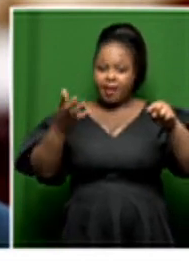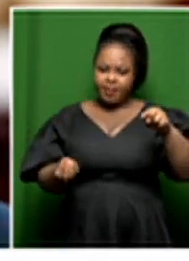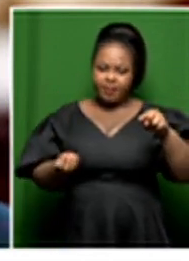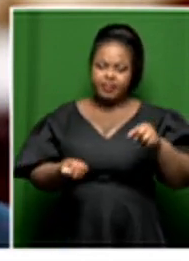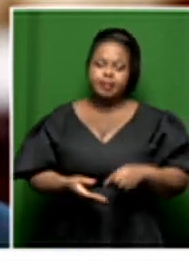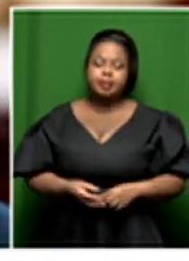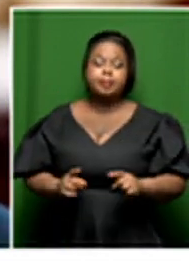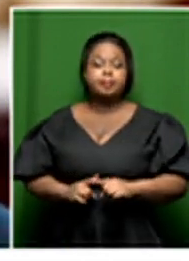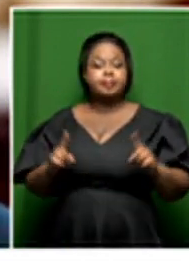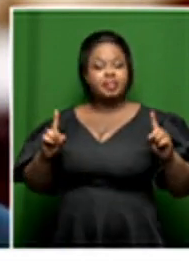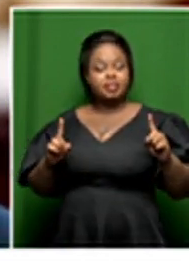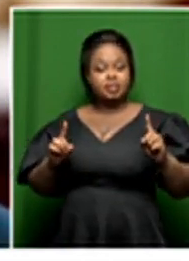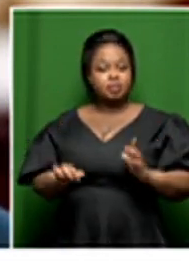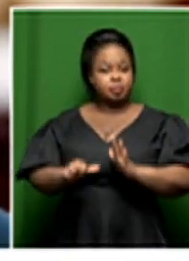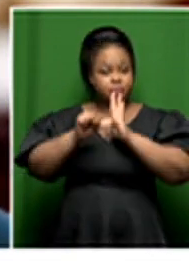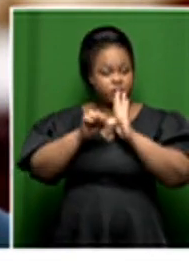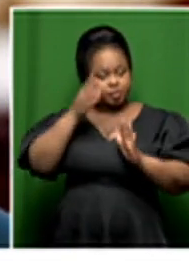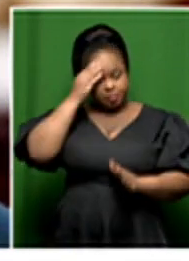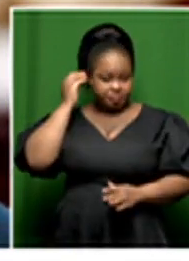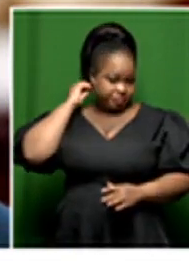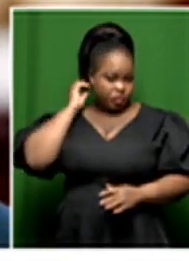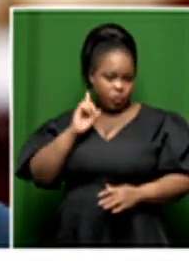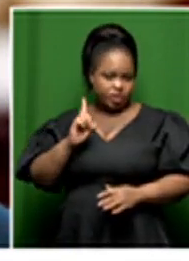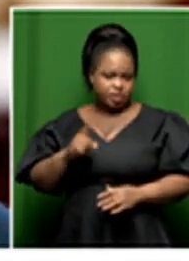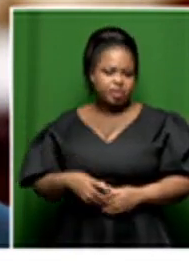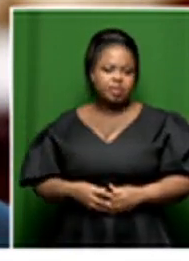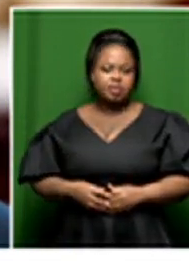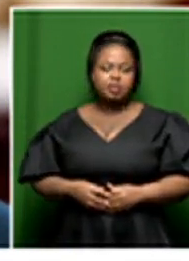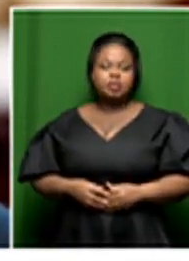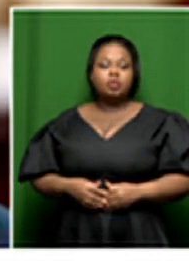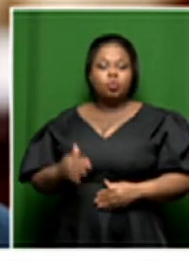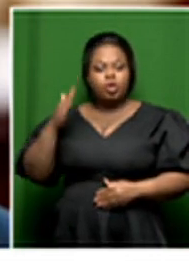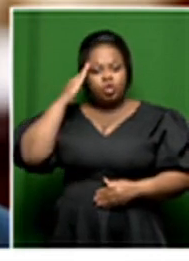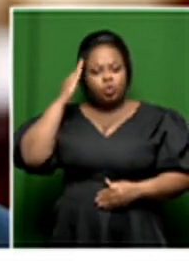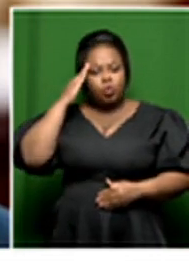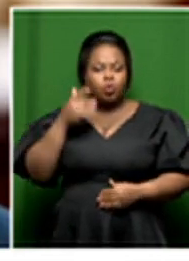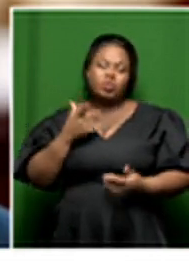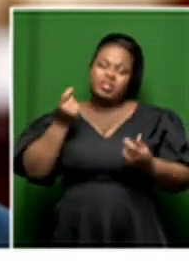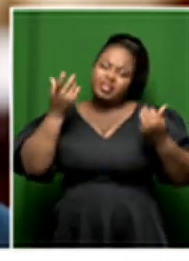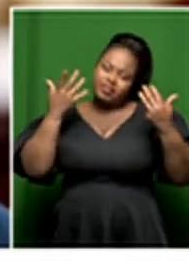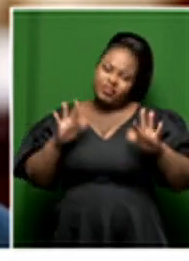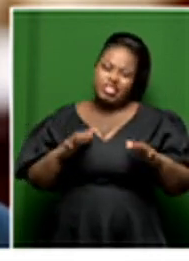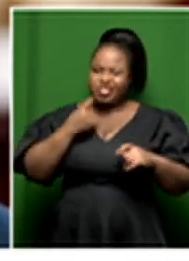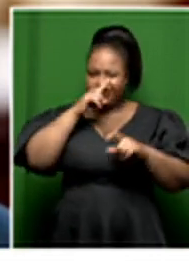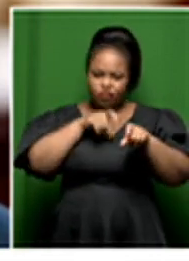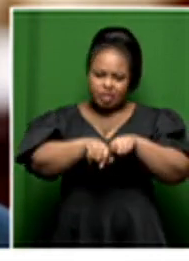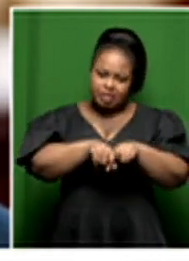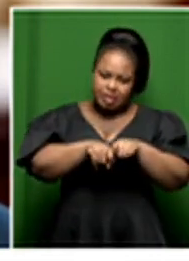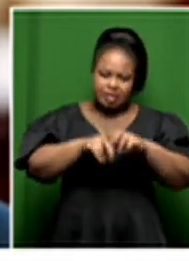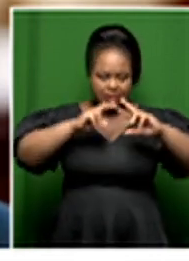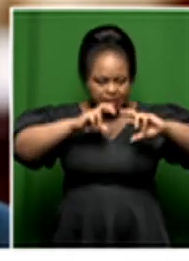The bottom line on this issue is that there have been a battery of tests done by